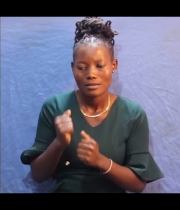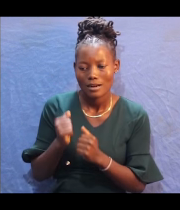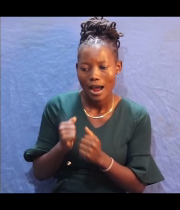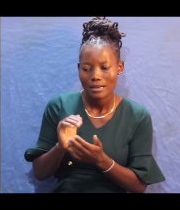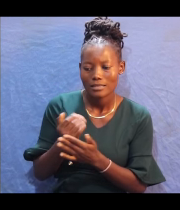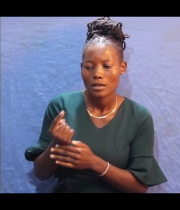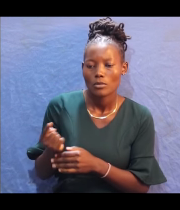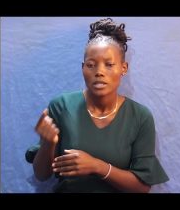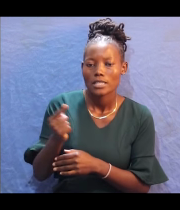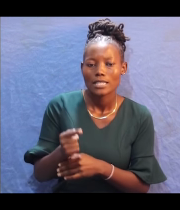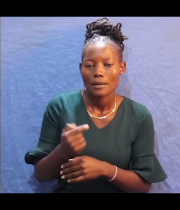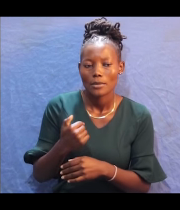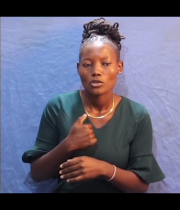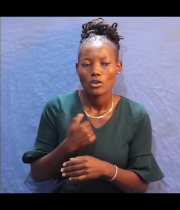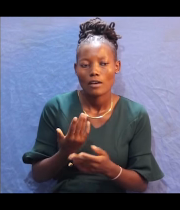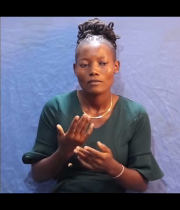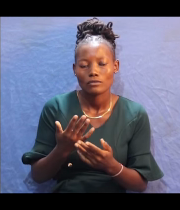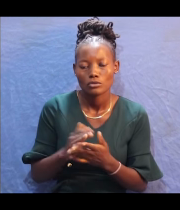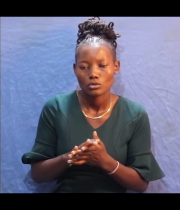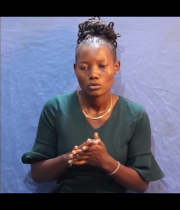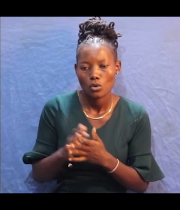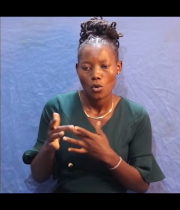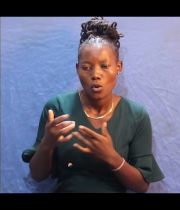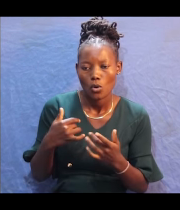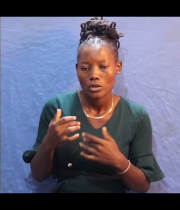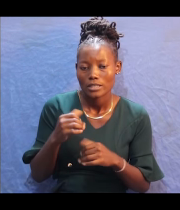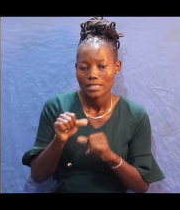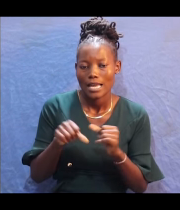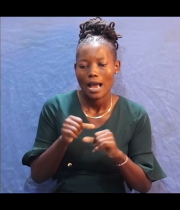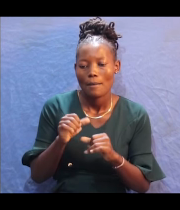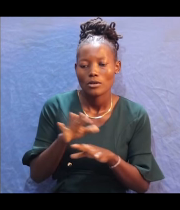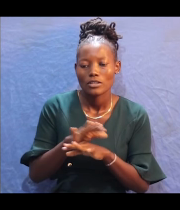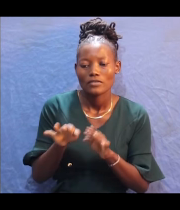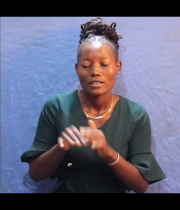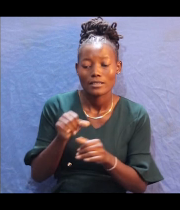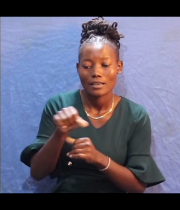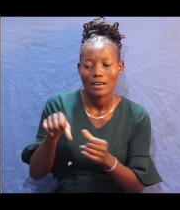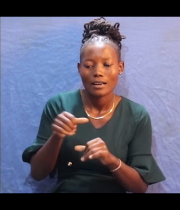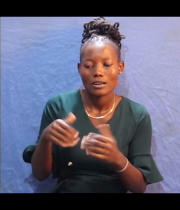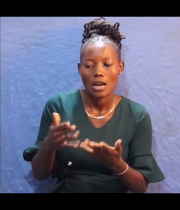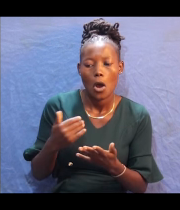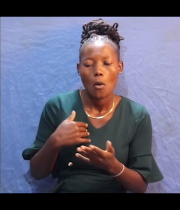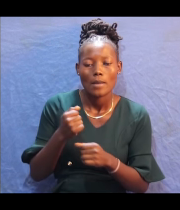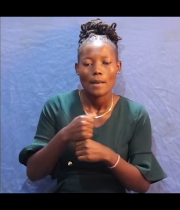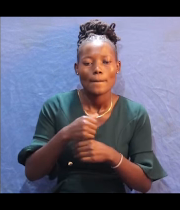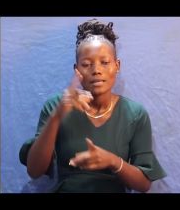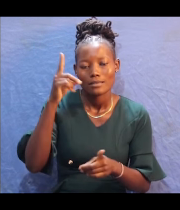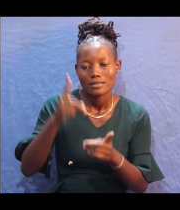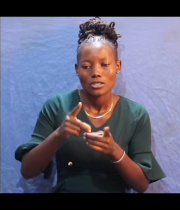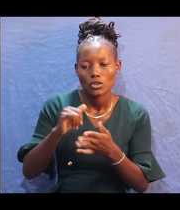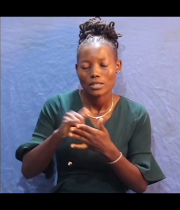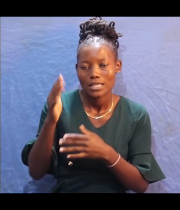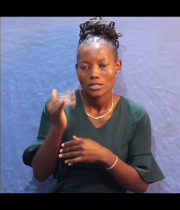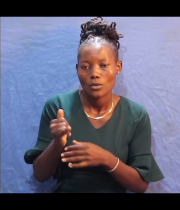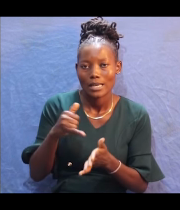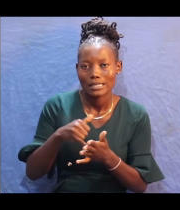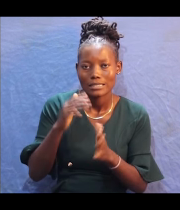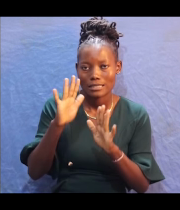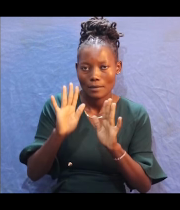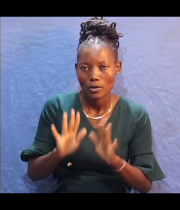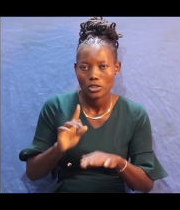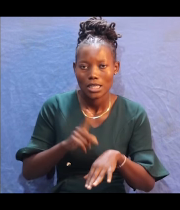You have to take all the factors around you in consideration. So how will I make this decision? And that is why it is important